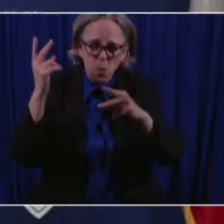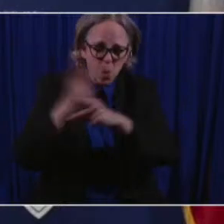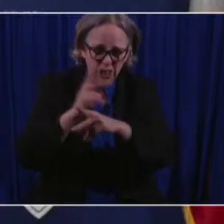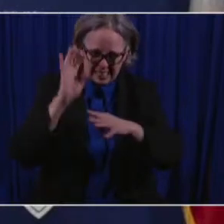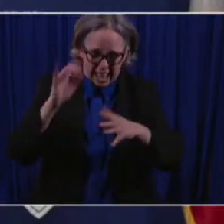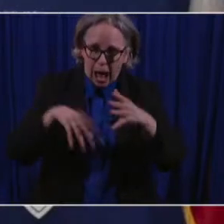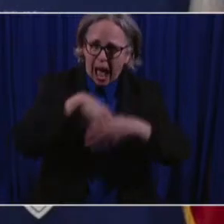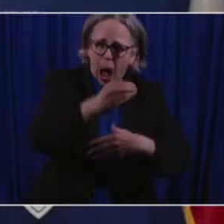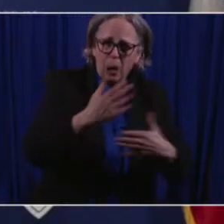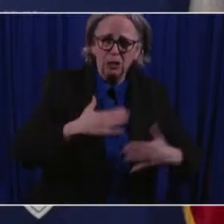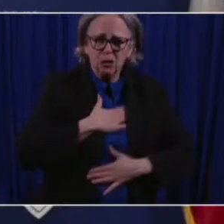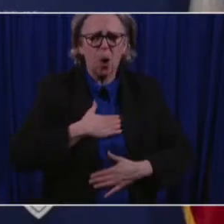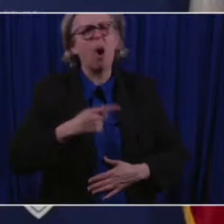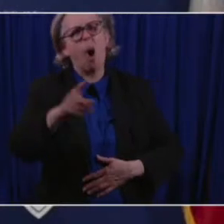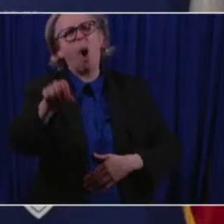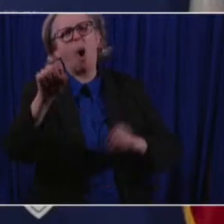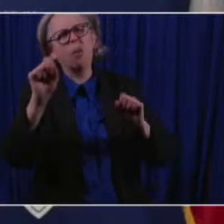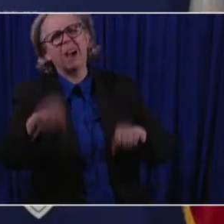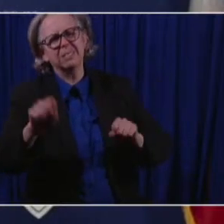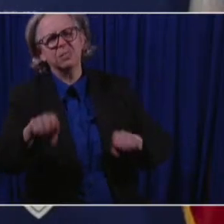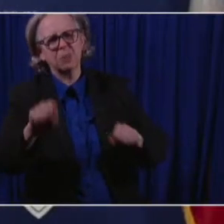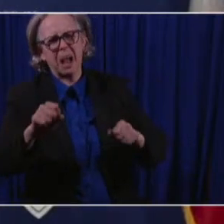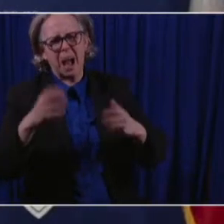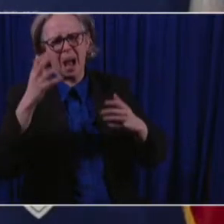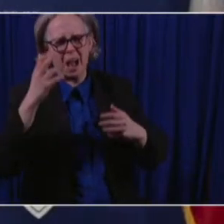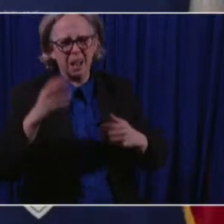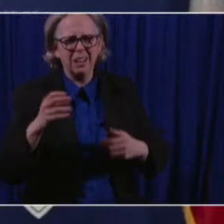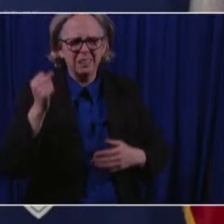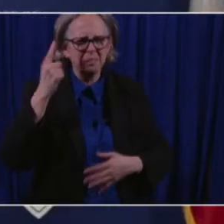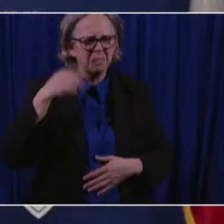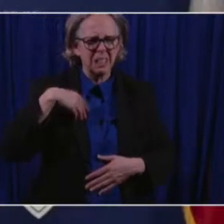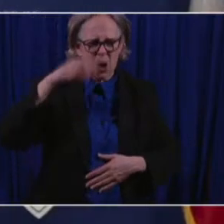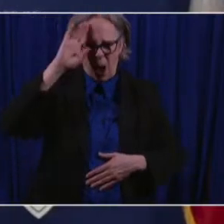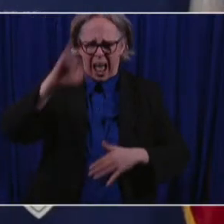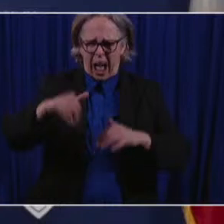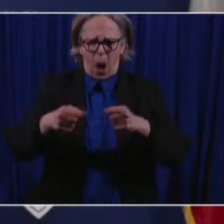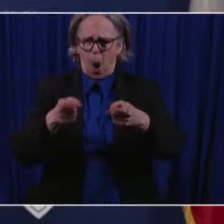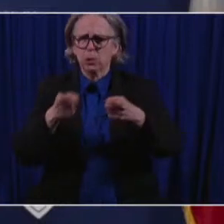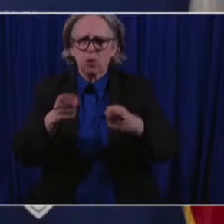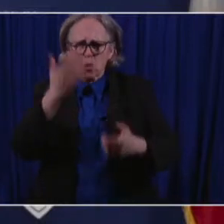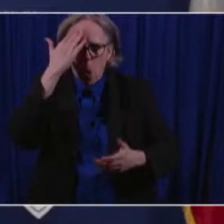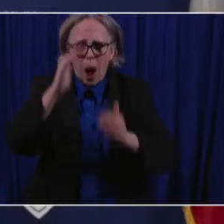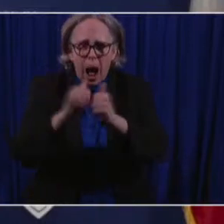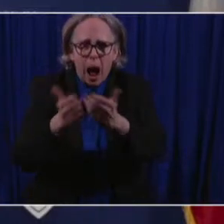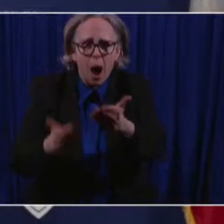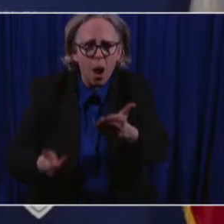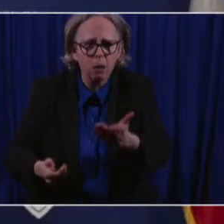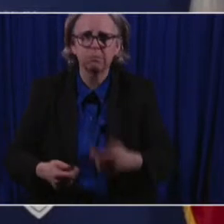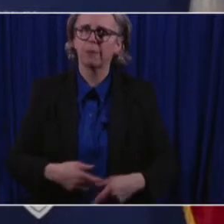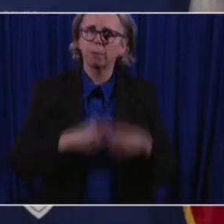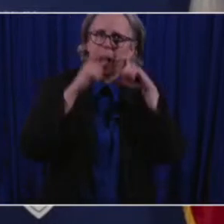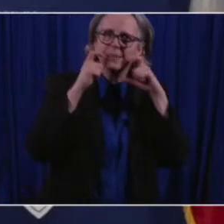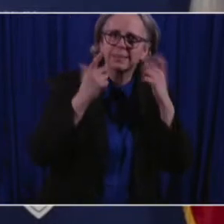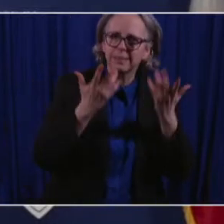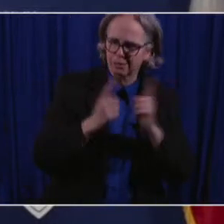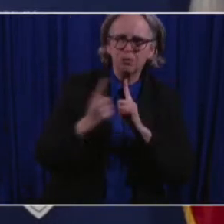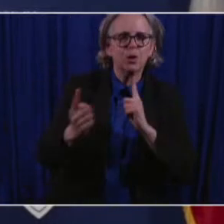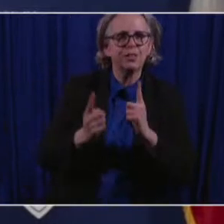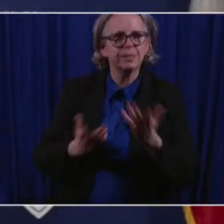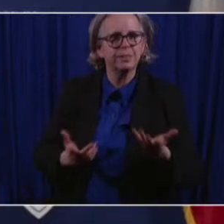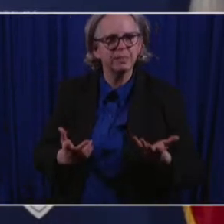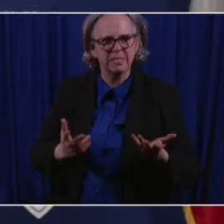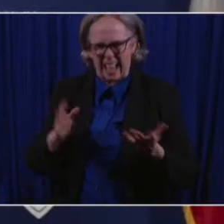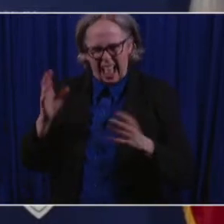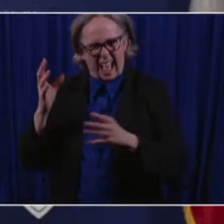continue to execute. And the execution is wearing the mask, but we got to keep pushing the vaccine out.